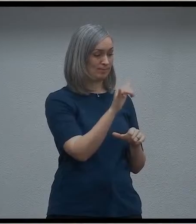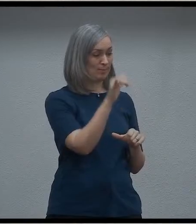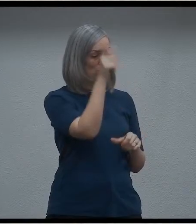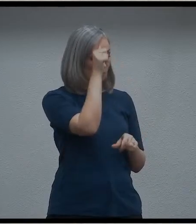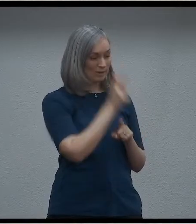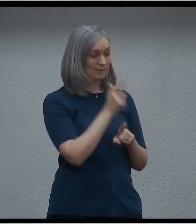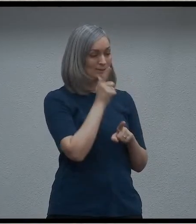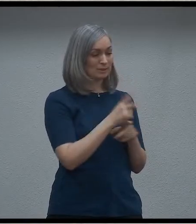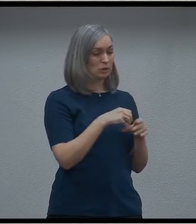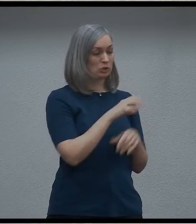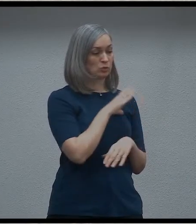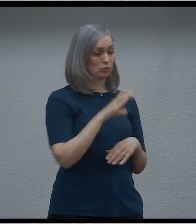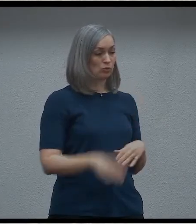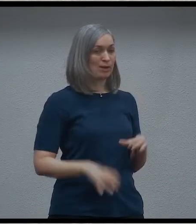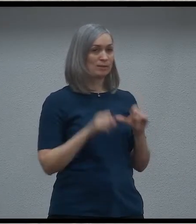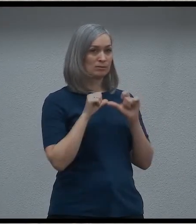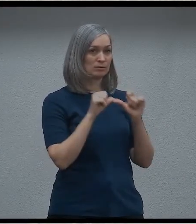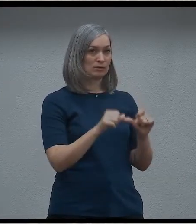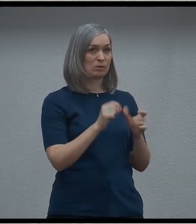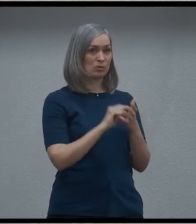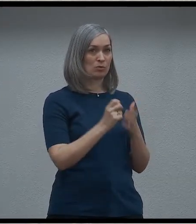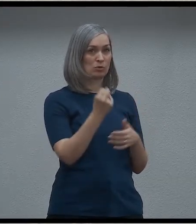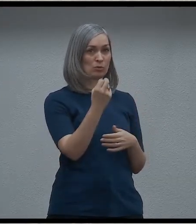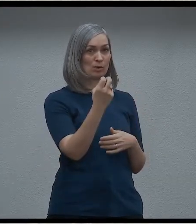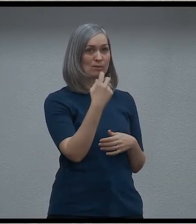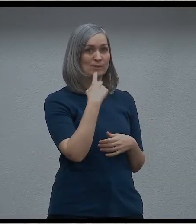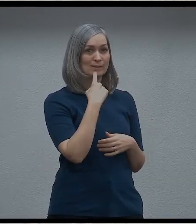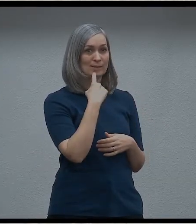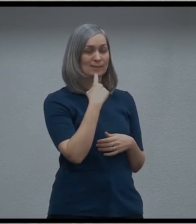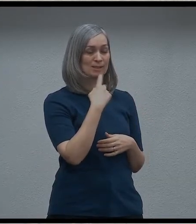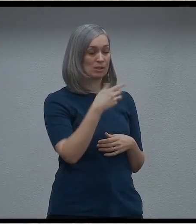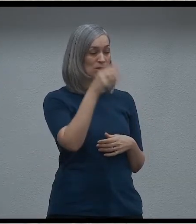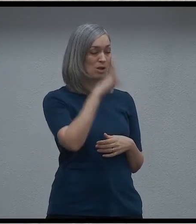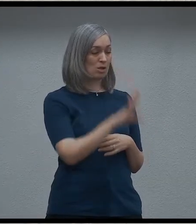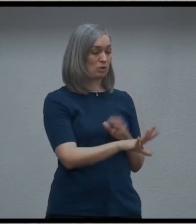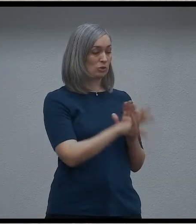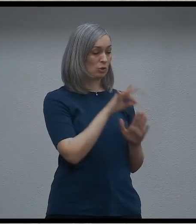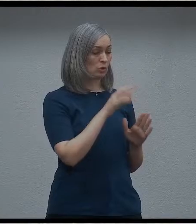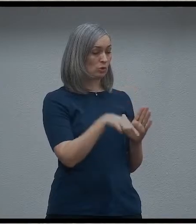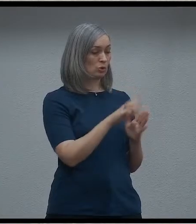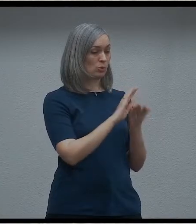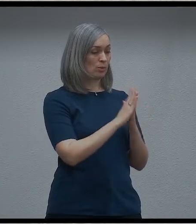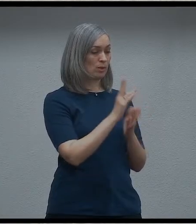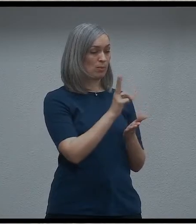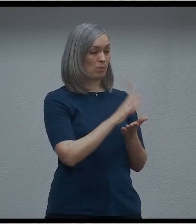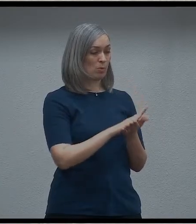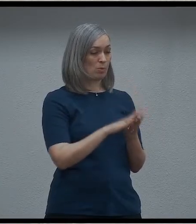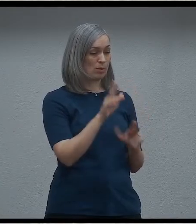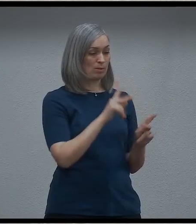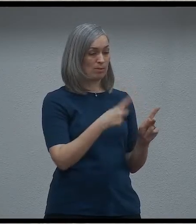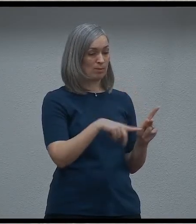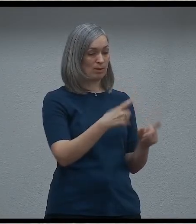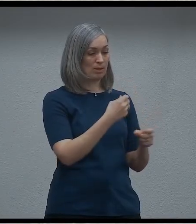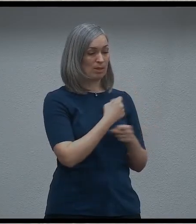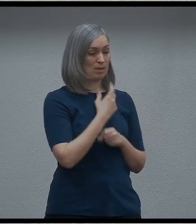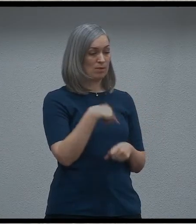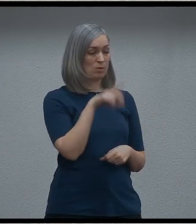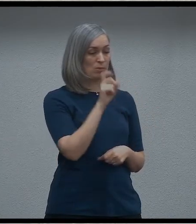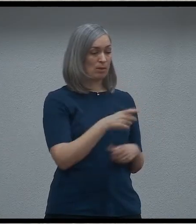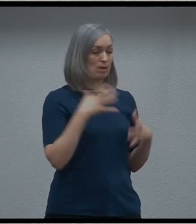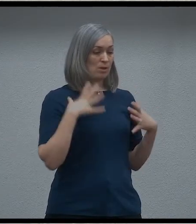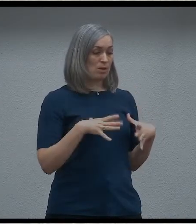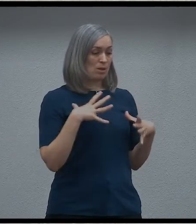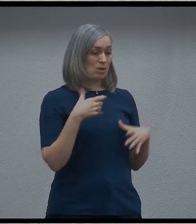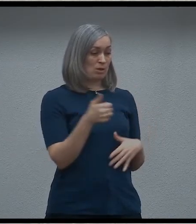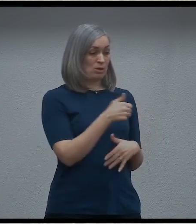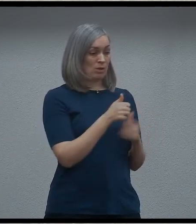Christ. Continuing in verse 12, he says, "So since God has chosen you to be the holy people that he loves, you must clothe yourselves